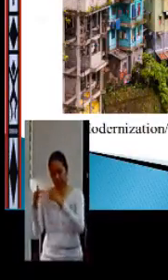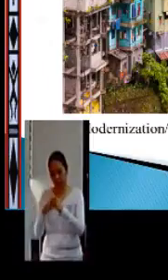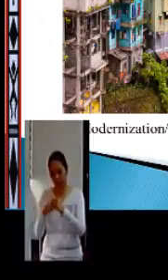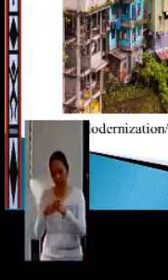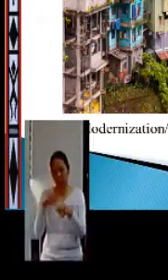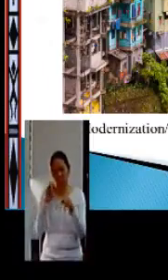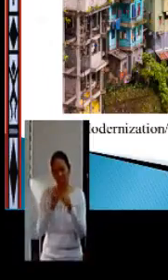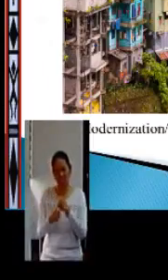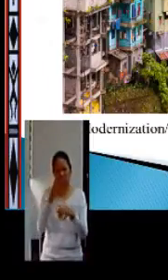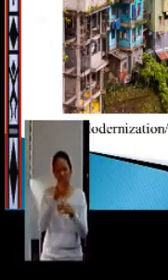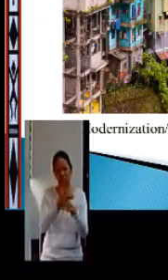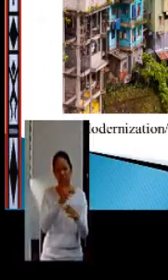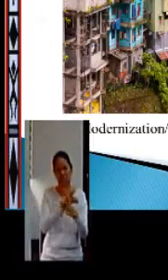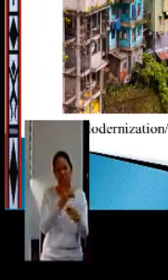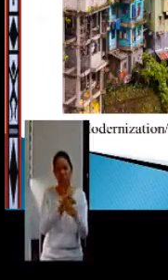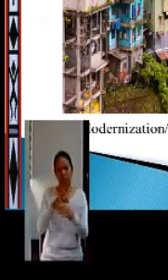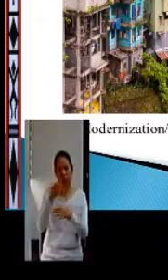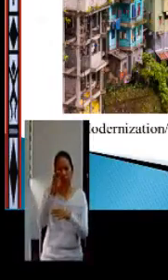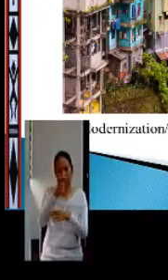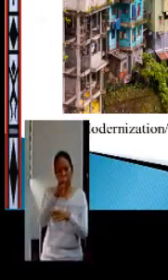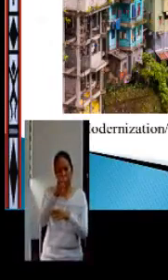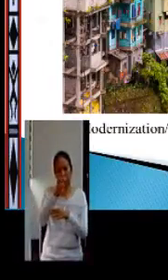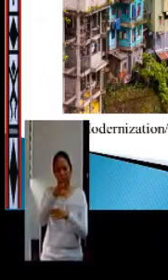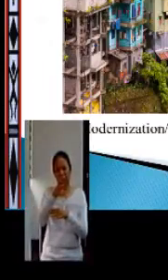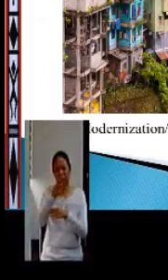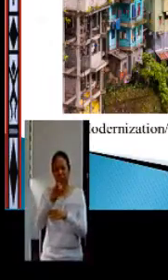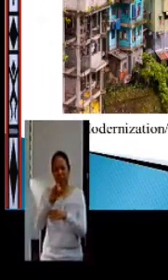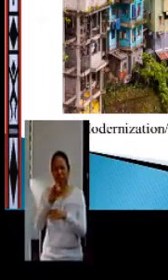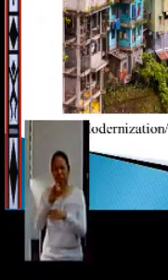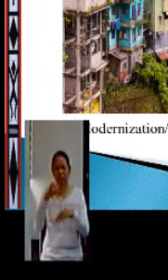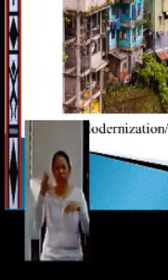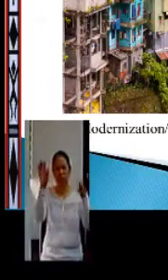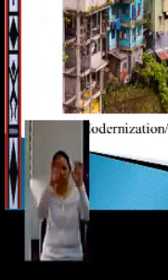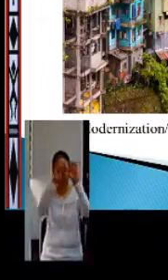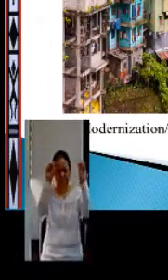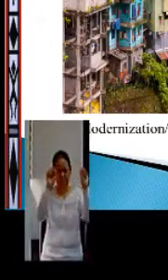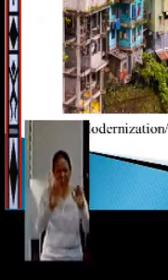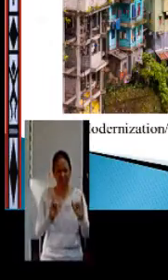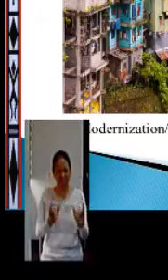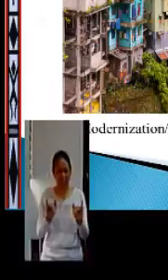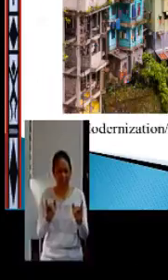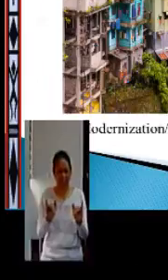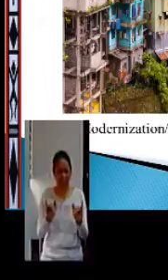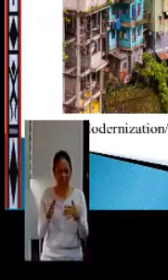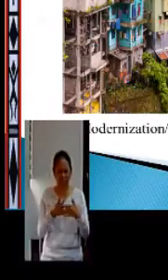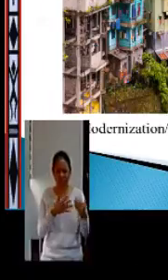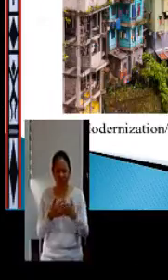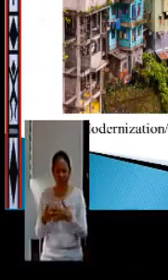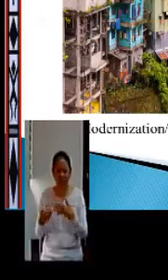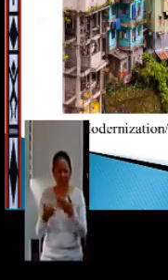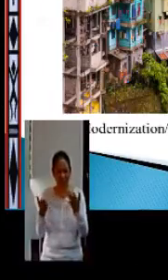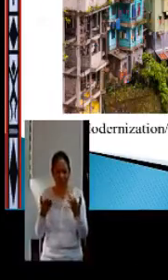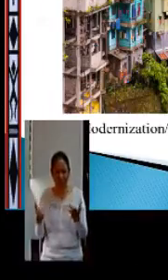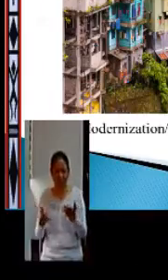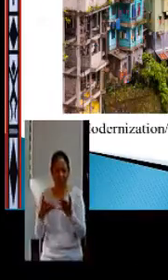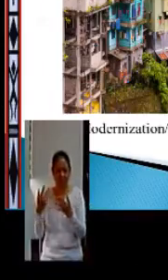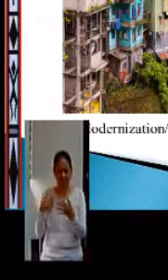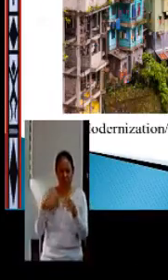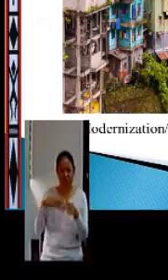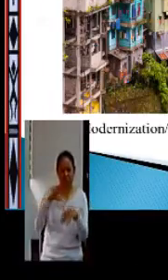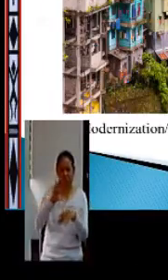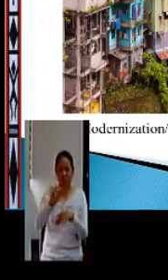ecosystem namin, because kahit saan na linalagay. So nagda-divert ng mga canals, hindi na natural yung